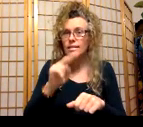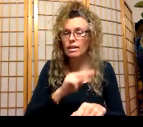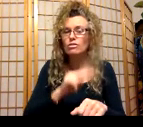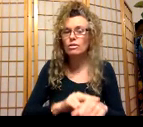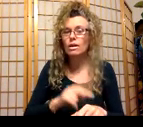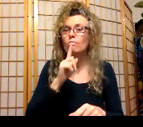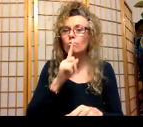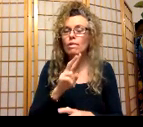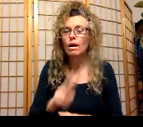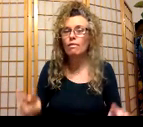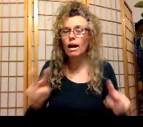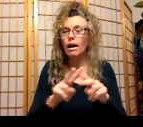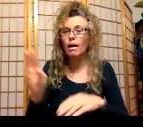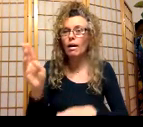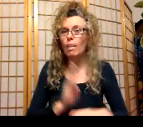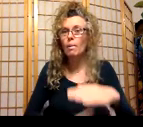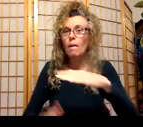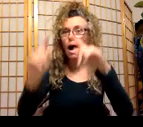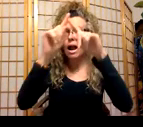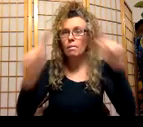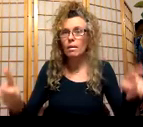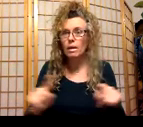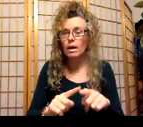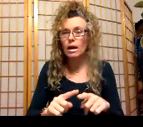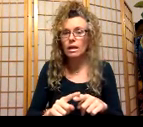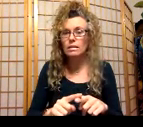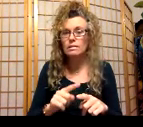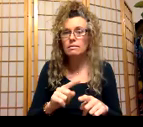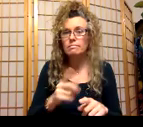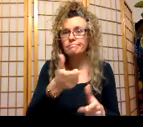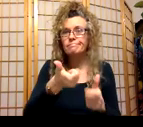And the real value at the bottom of the pyramid is being extorted.